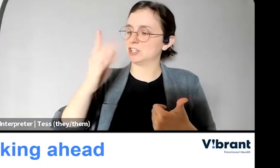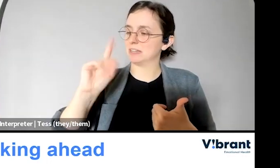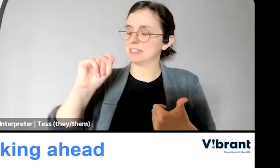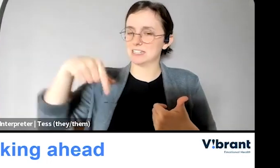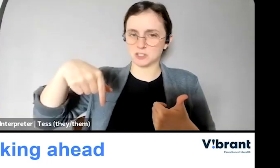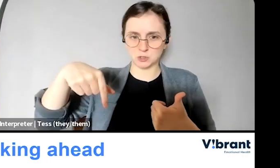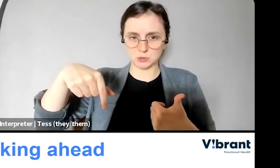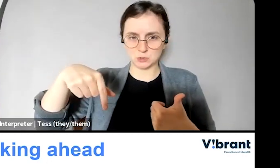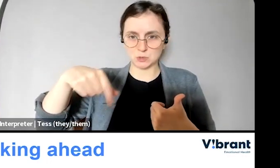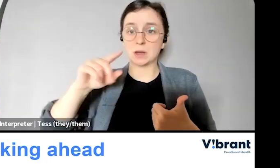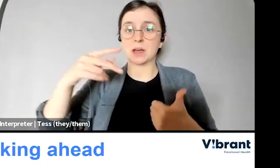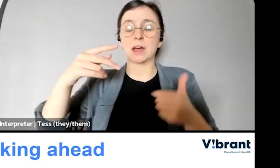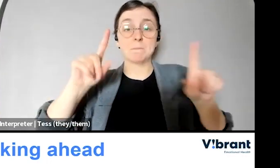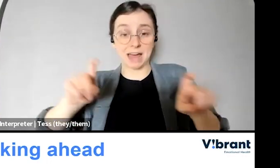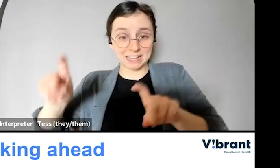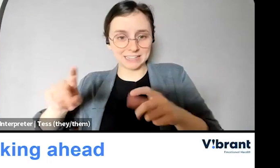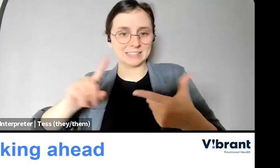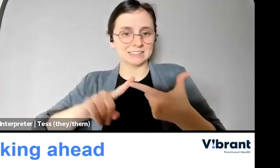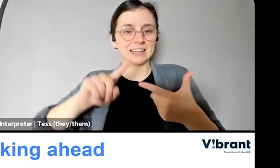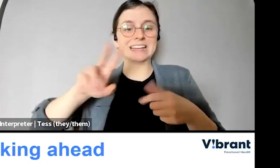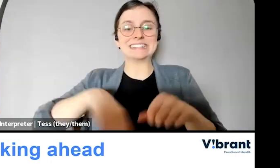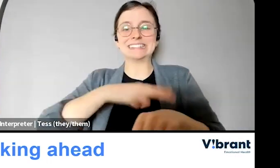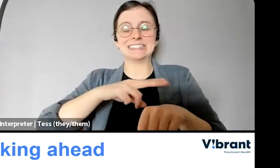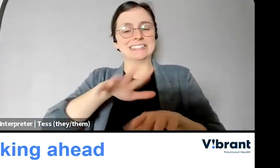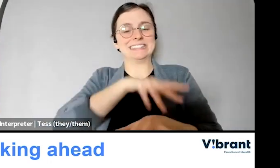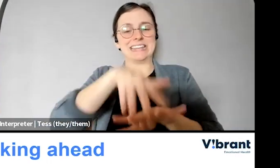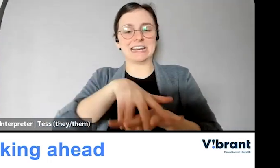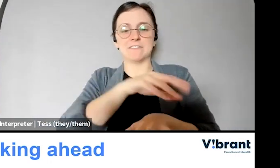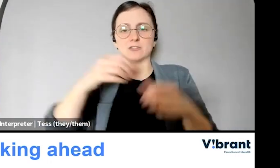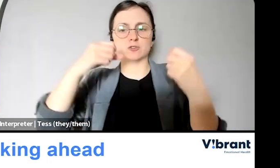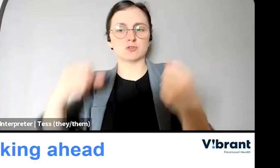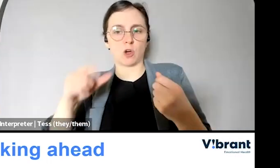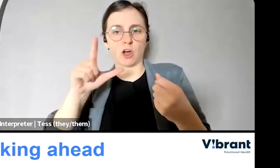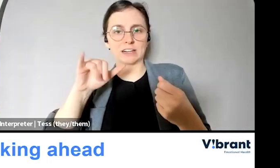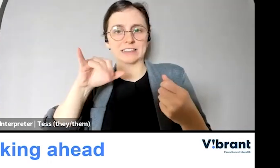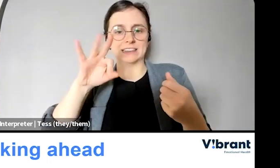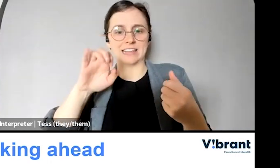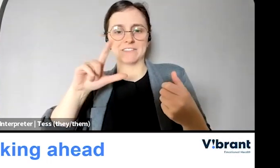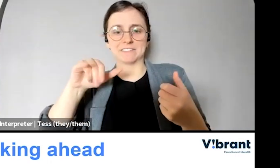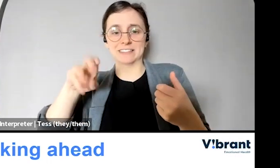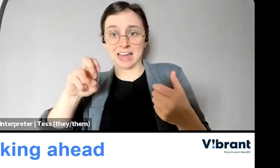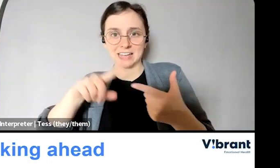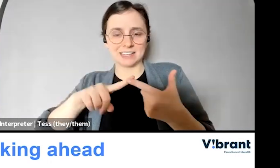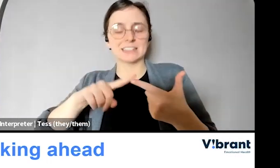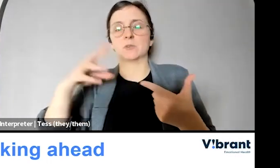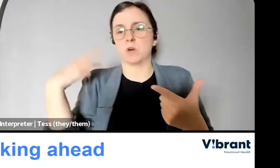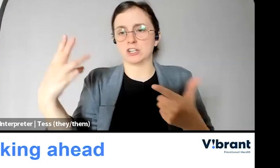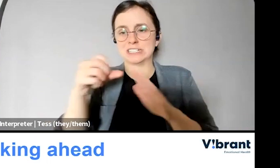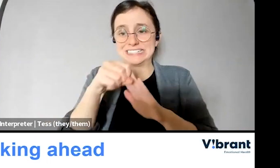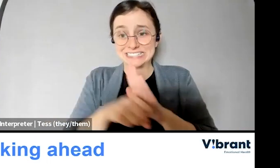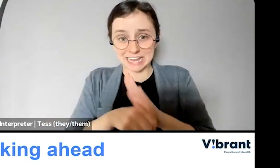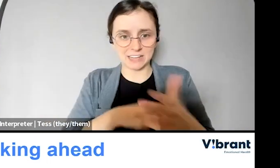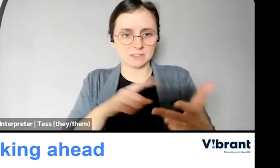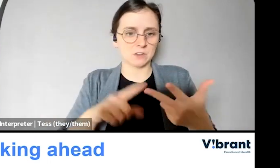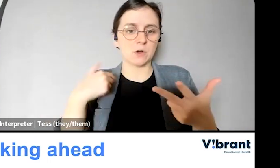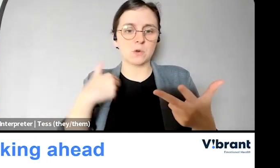Lifeline in Washington State, guidance on specific populations for crisis counselors. We have rolled